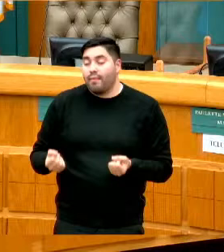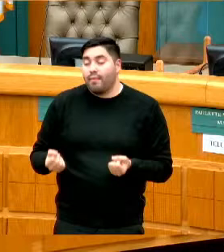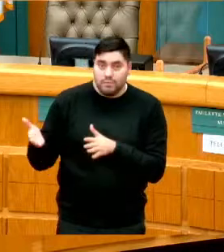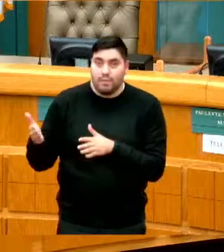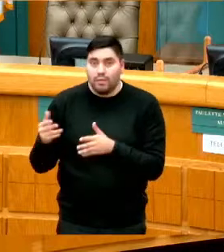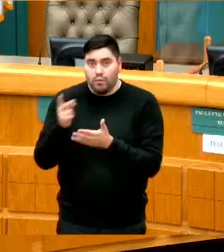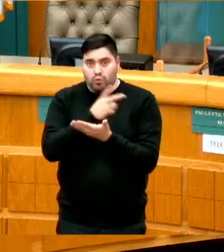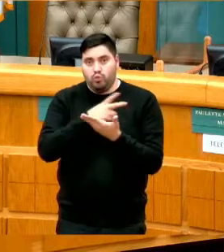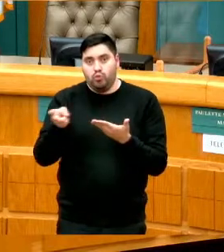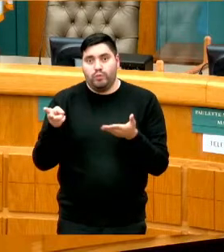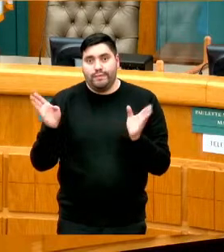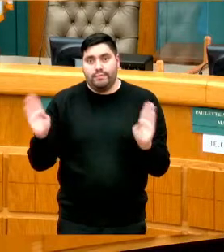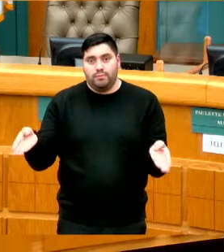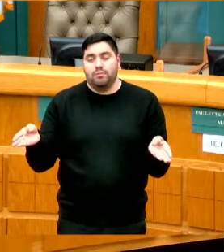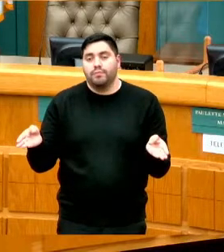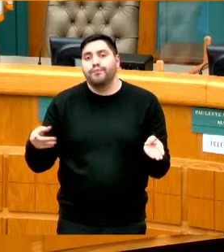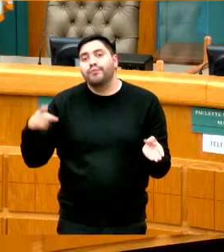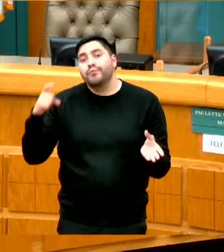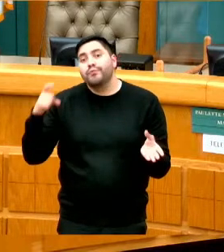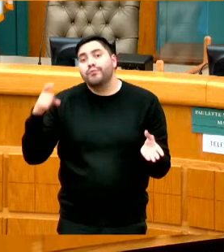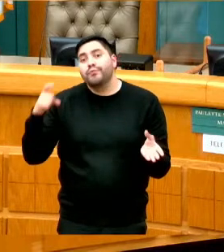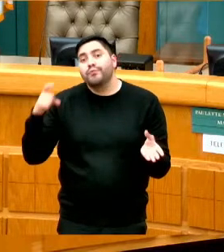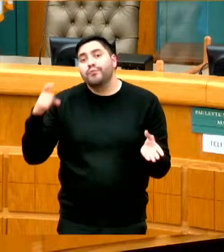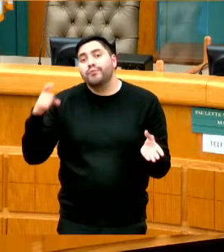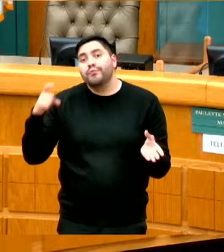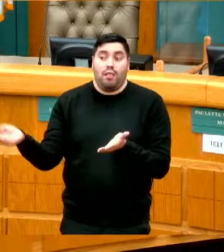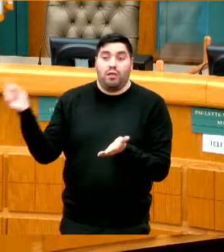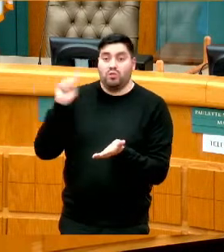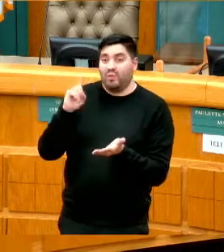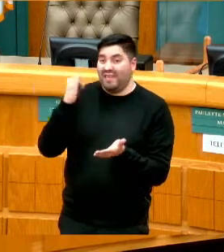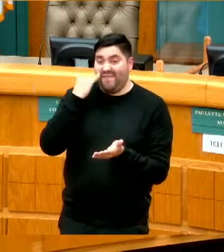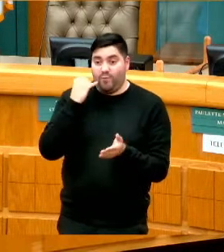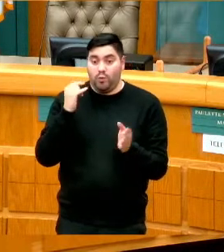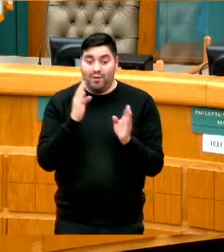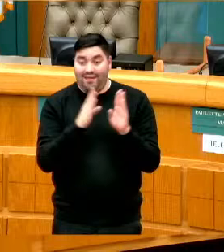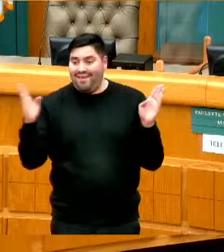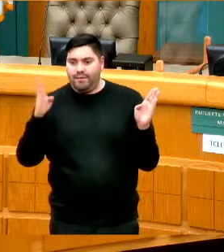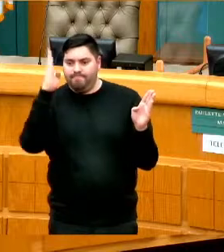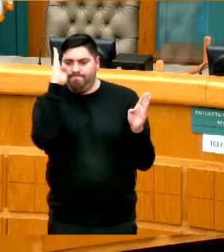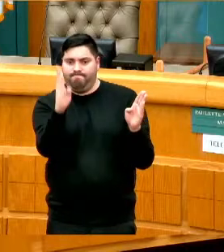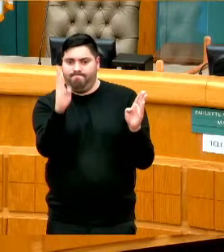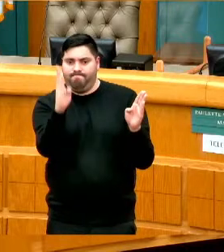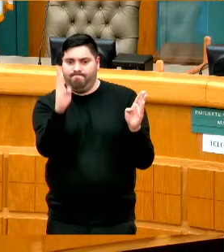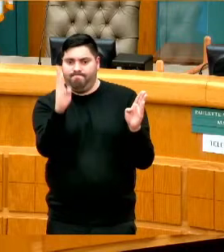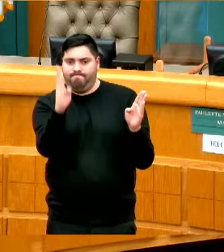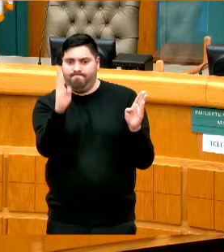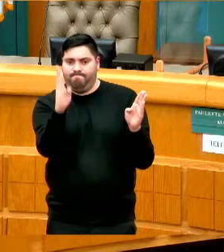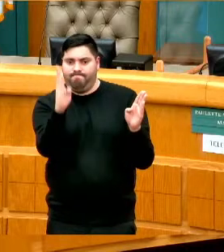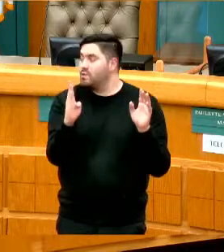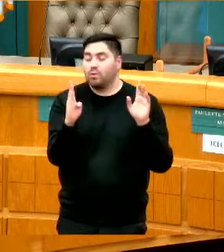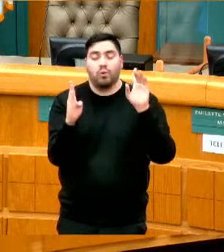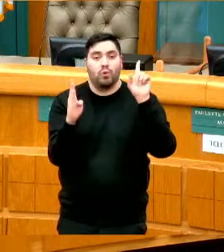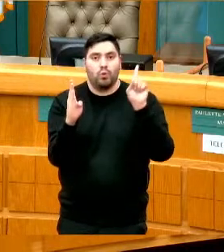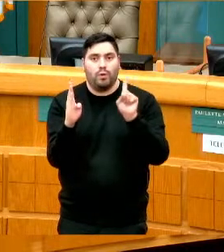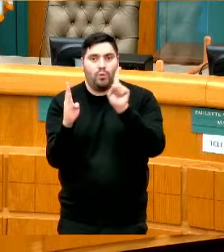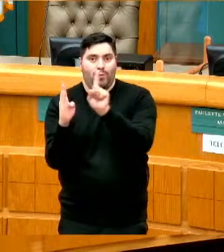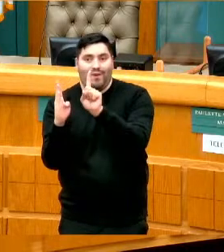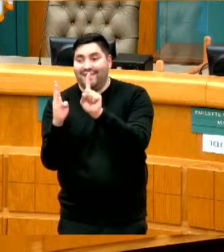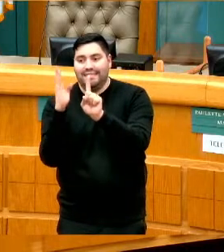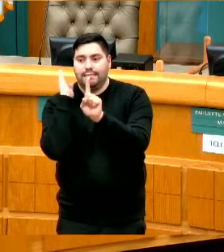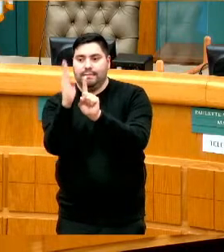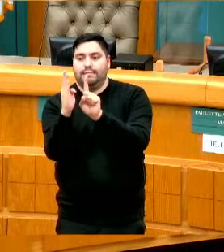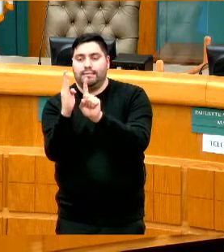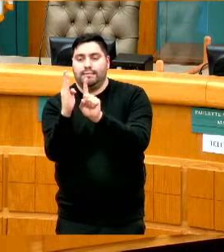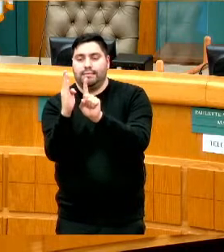2 weeks. And what you see is last week, if you cut it right in the middle, where those 3 ones are, right between March 25th and